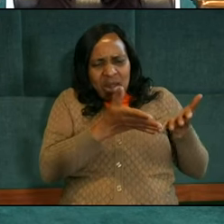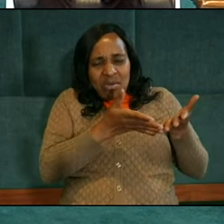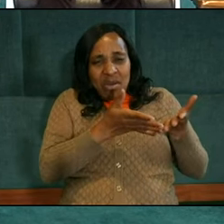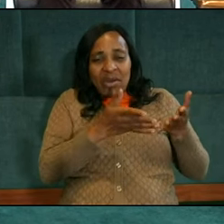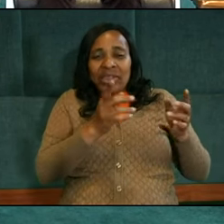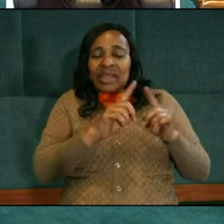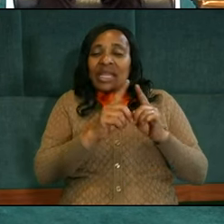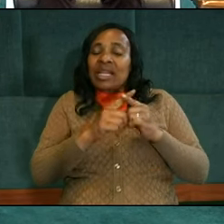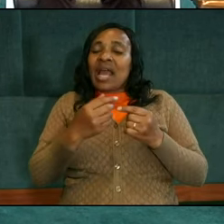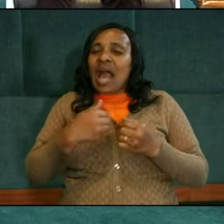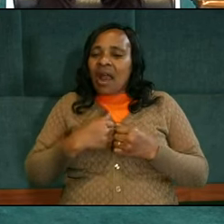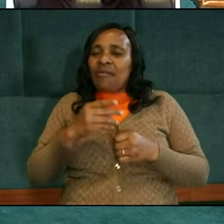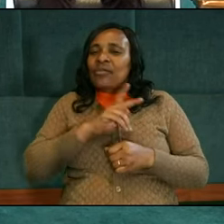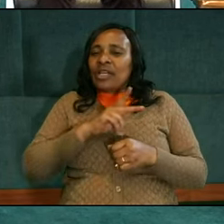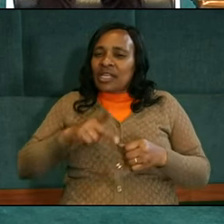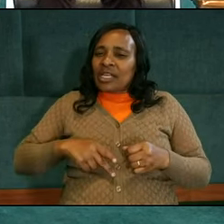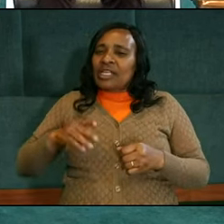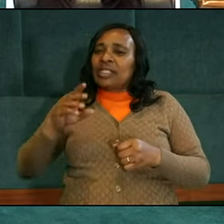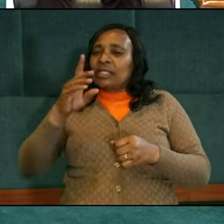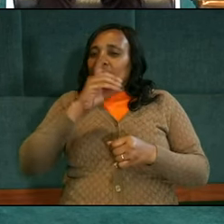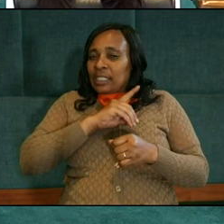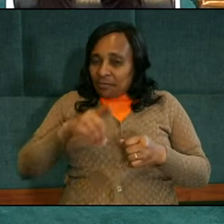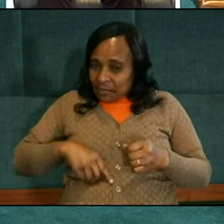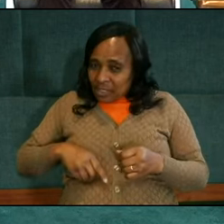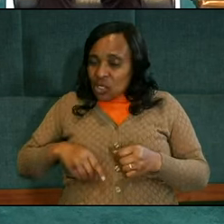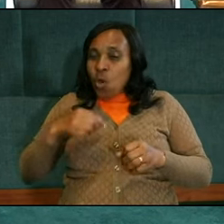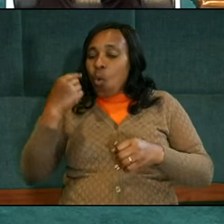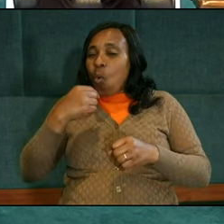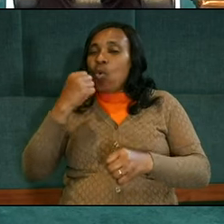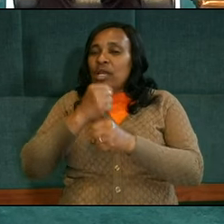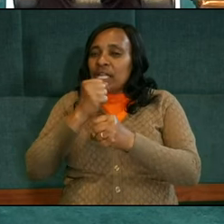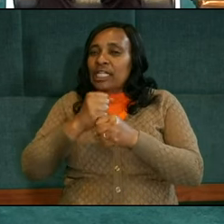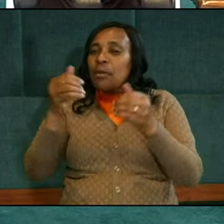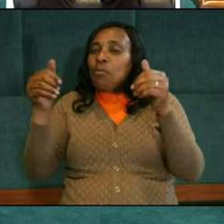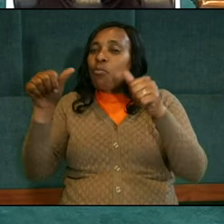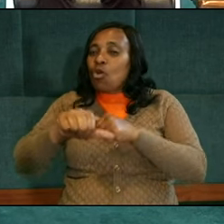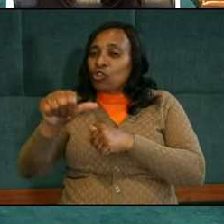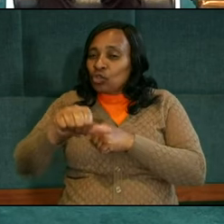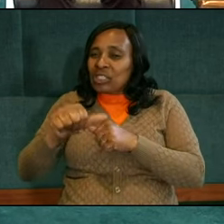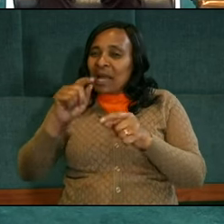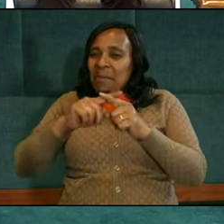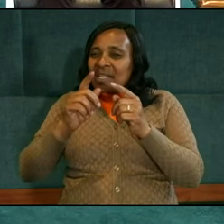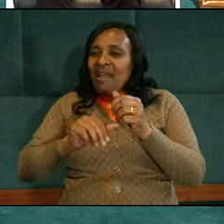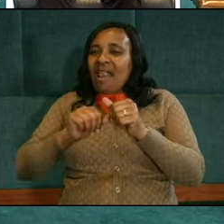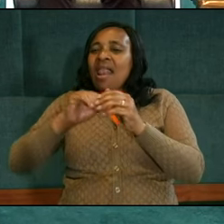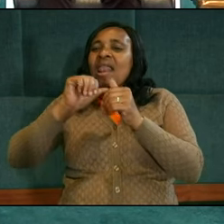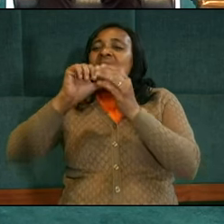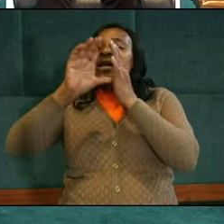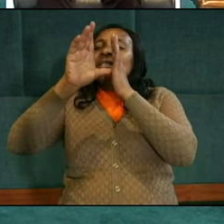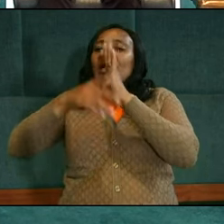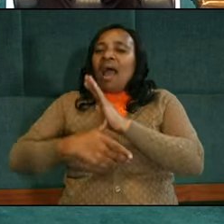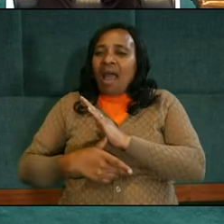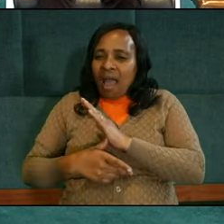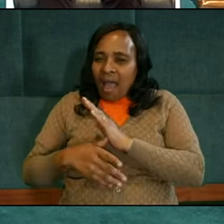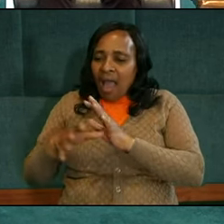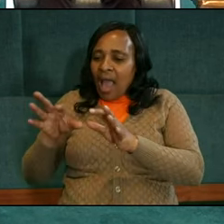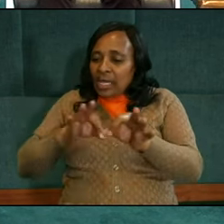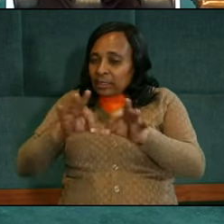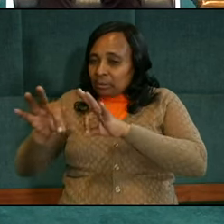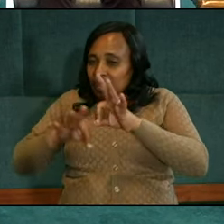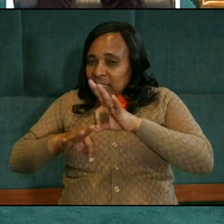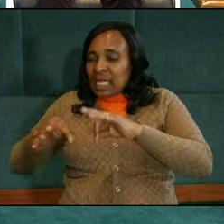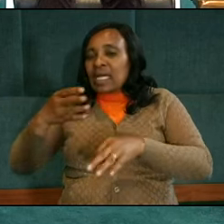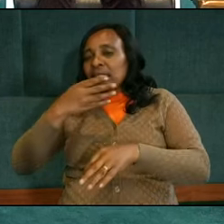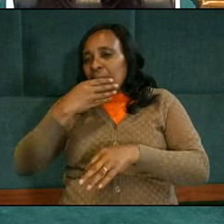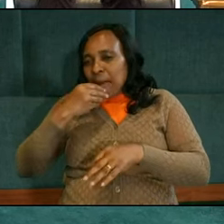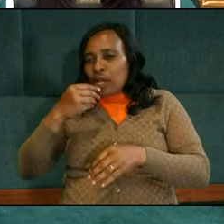King David, who committed adultery, then later was actually described as a man after God's own